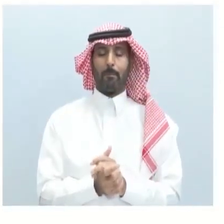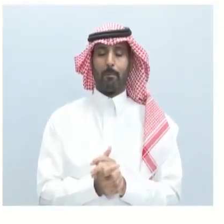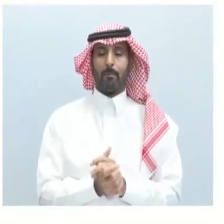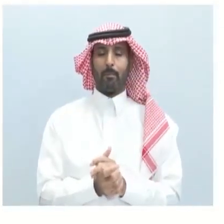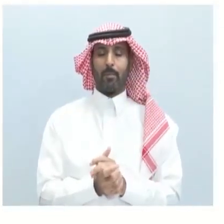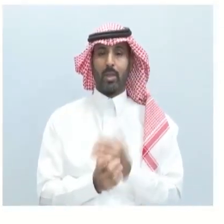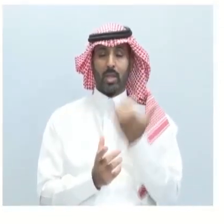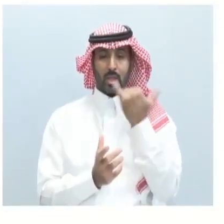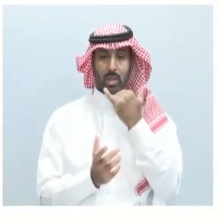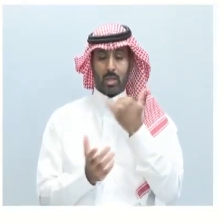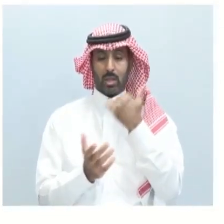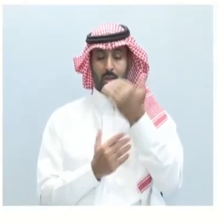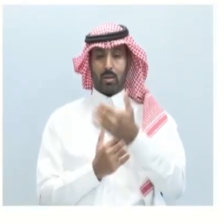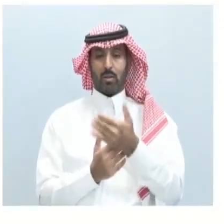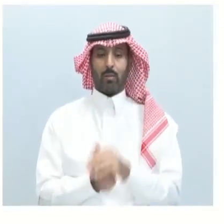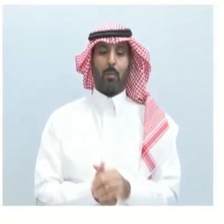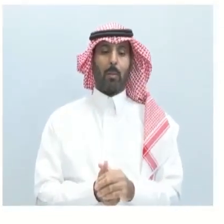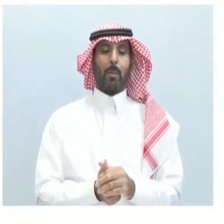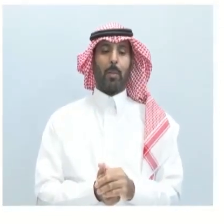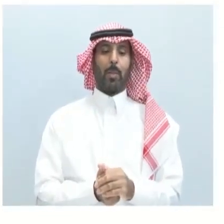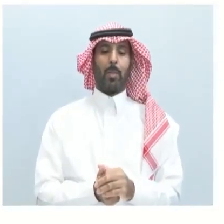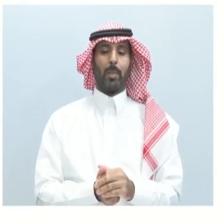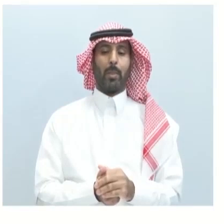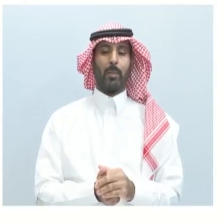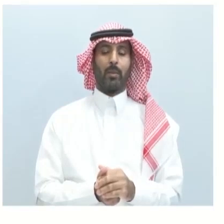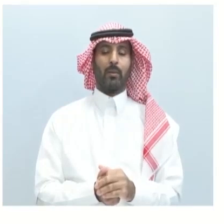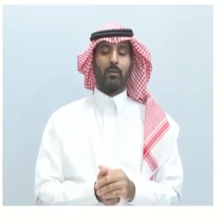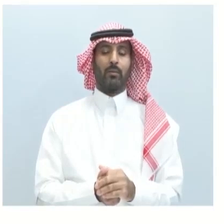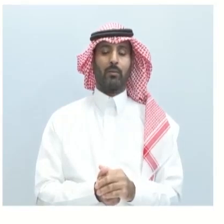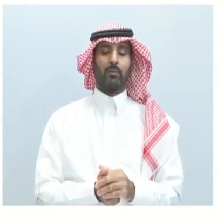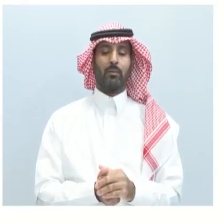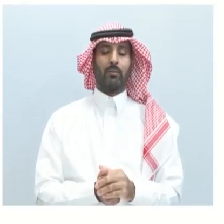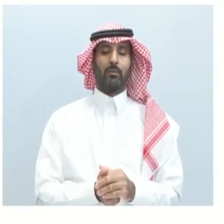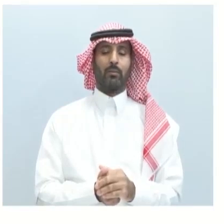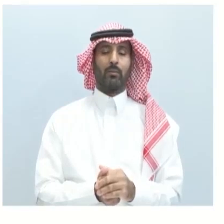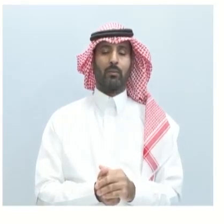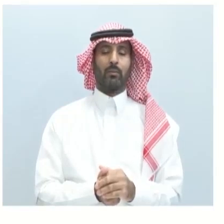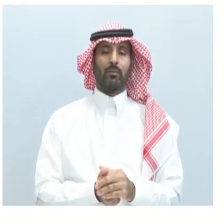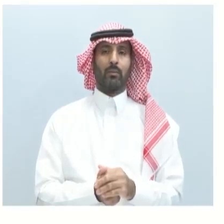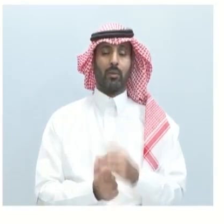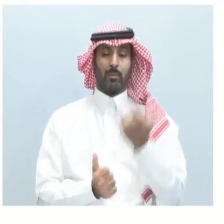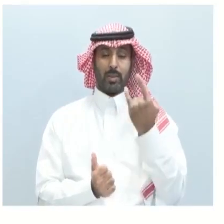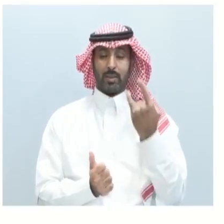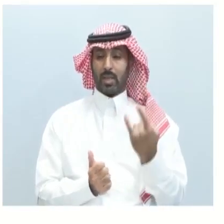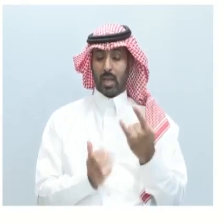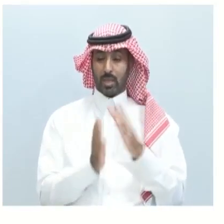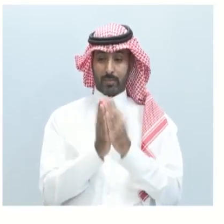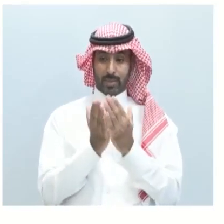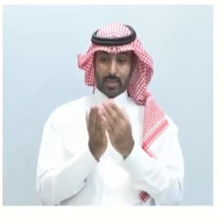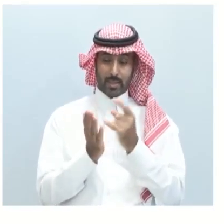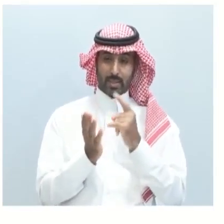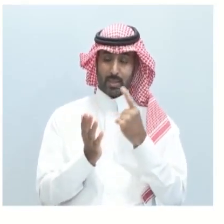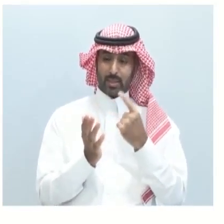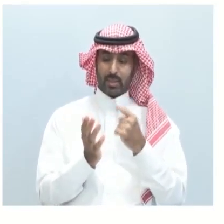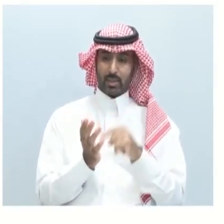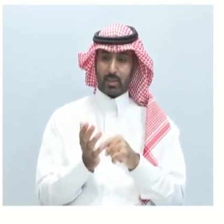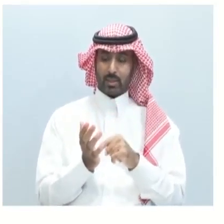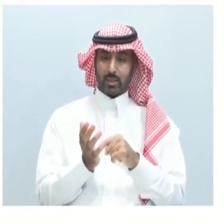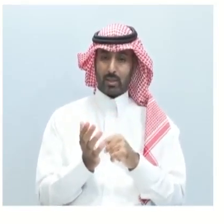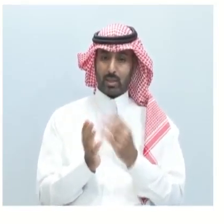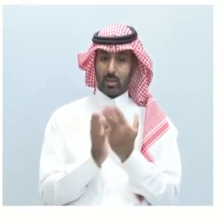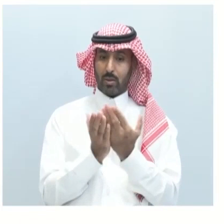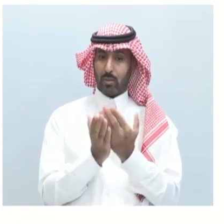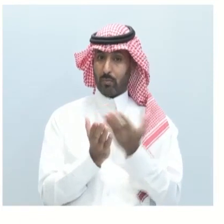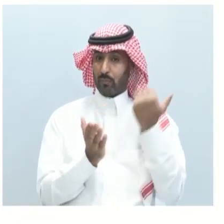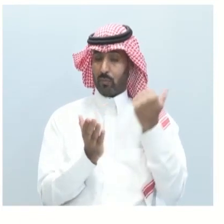course, and we had real talk. Now, page number 10, in your book, we have the conversation lesson. So before